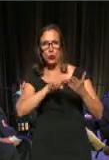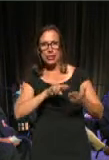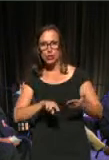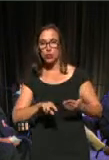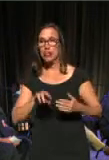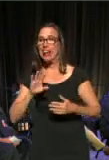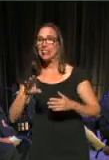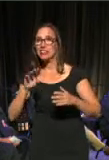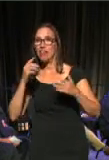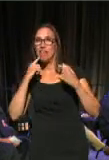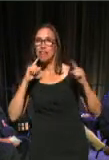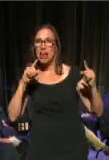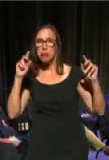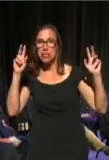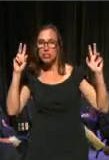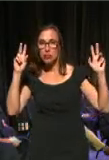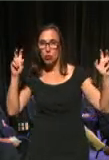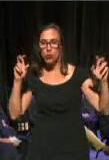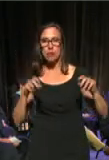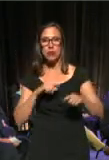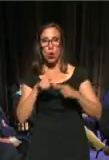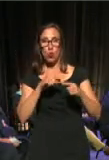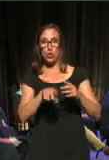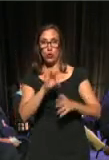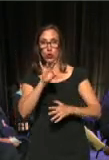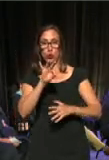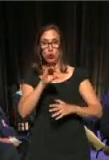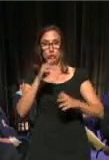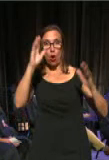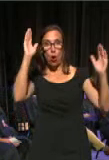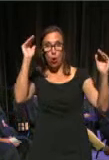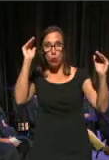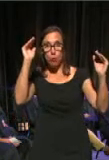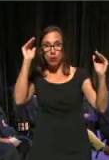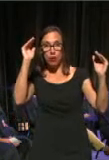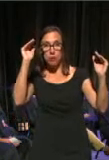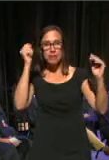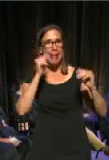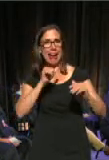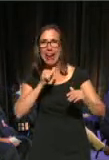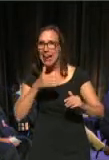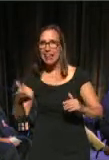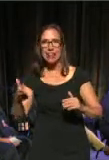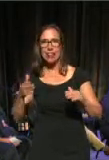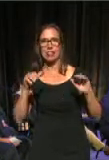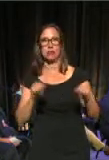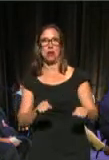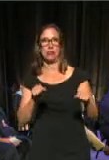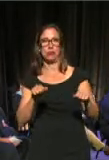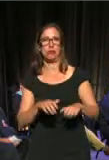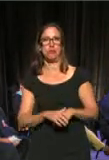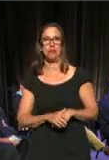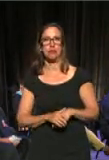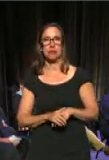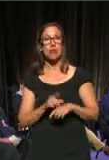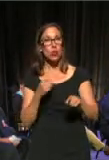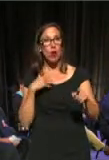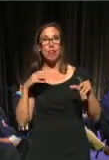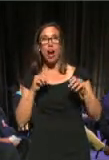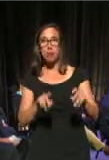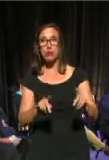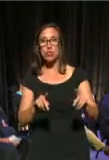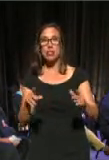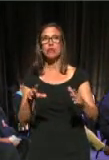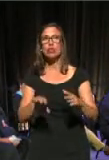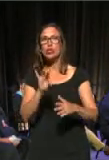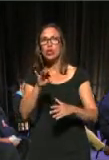quotes, "Once you choose hope, anything's possible." We have an opportunity to